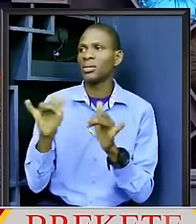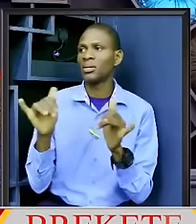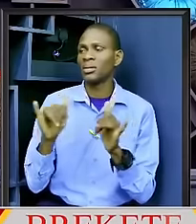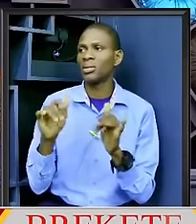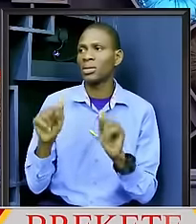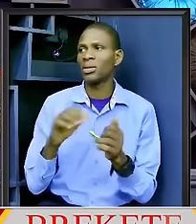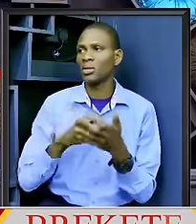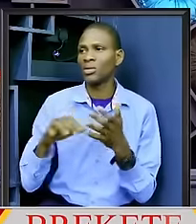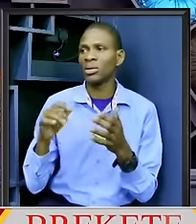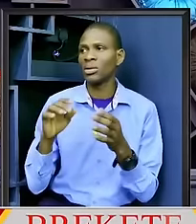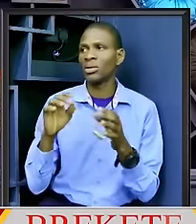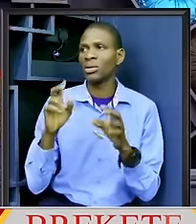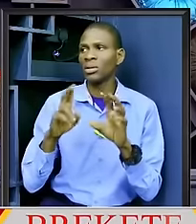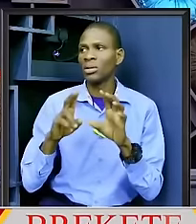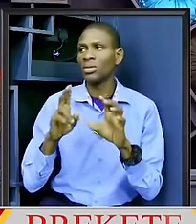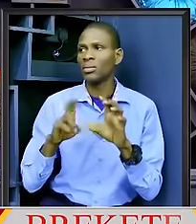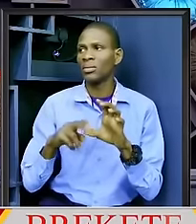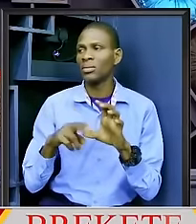chair if you want to.